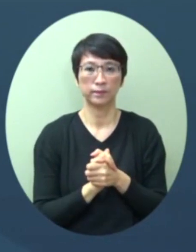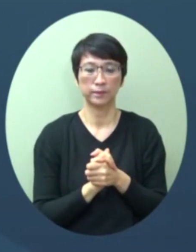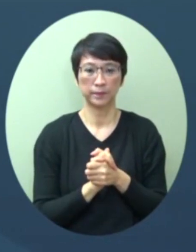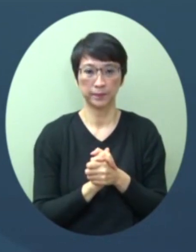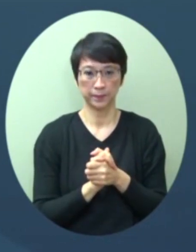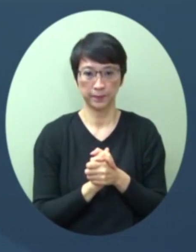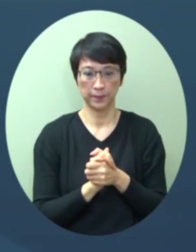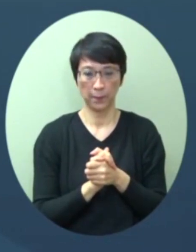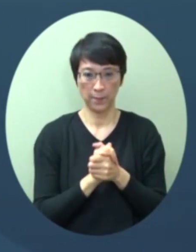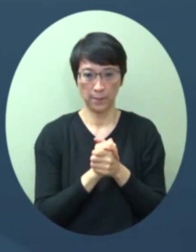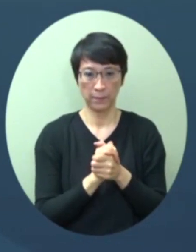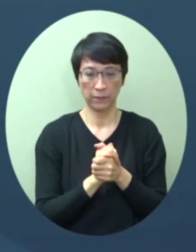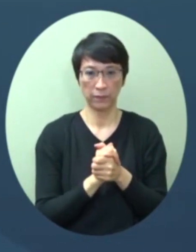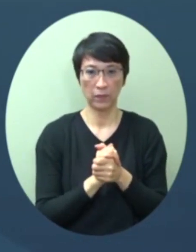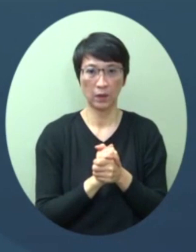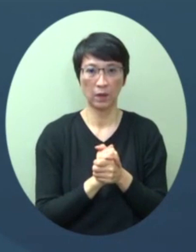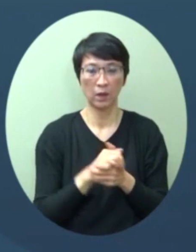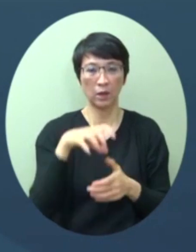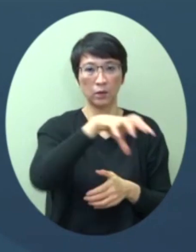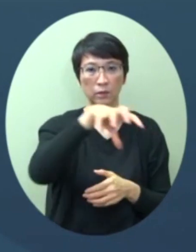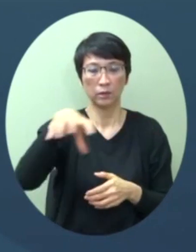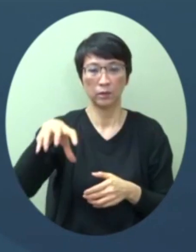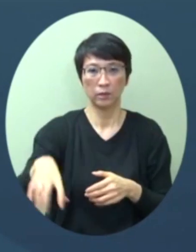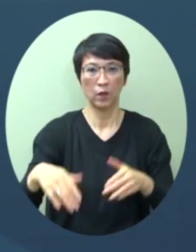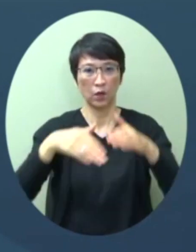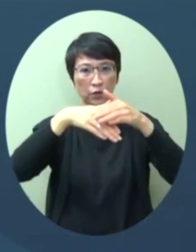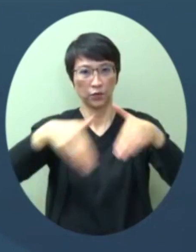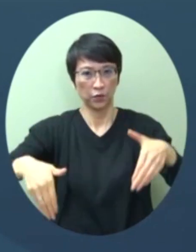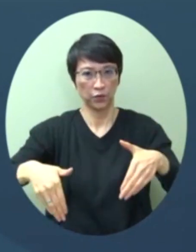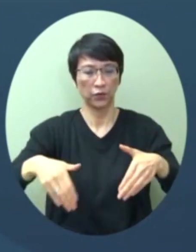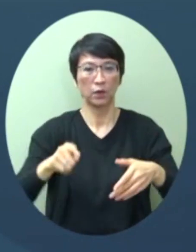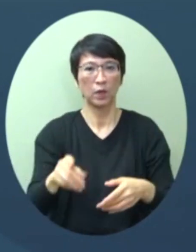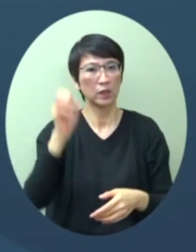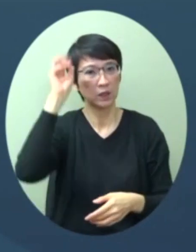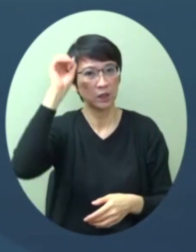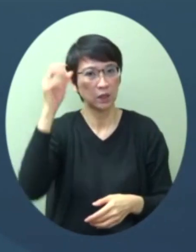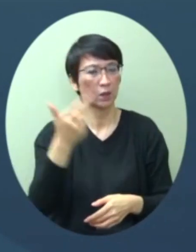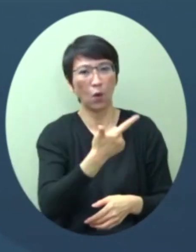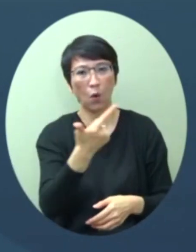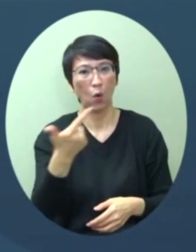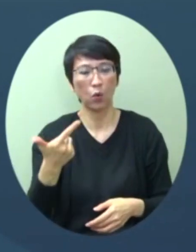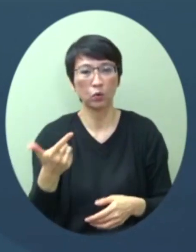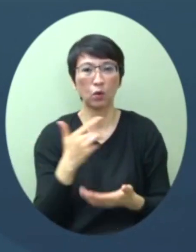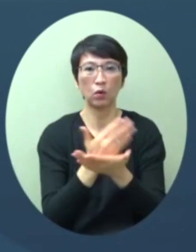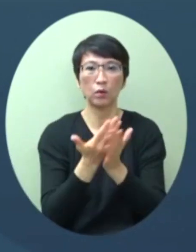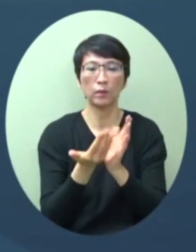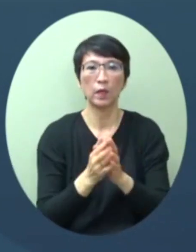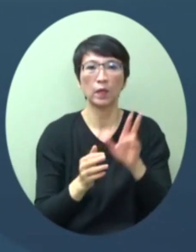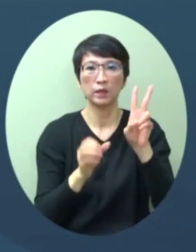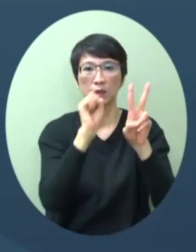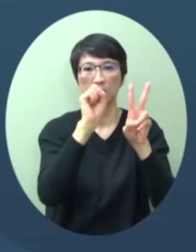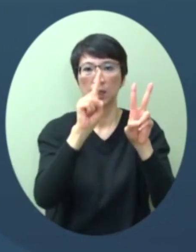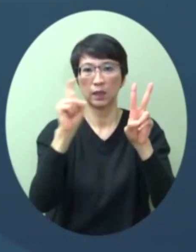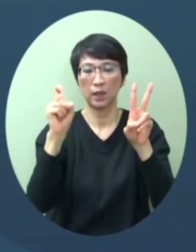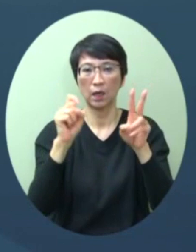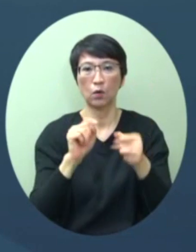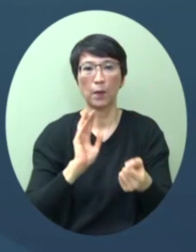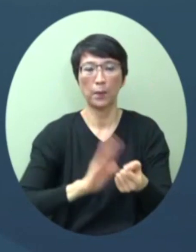fighting this COVID-19 pandemic different governments have adopted different measures